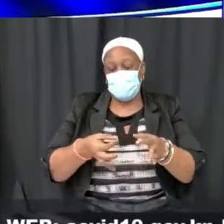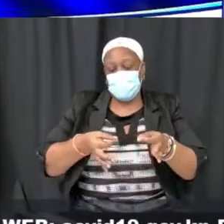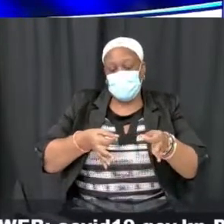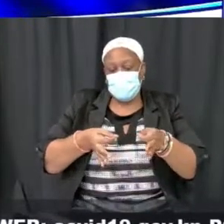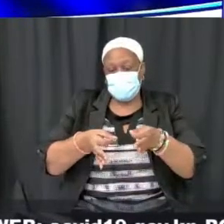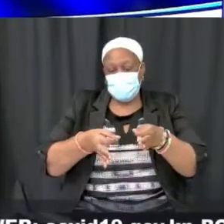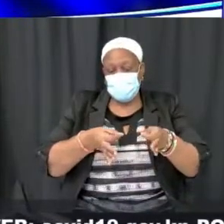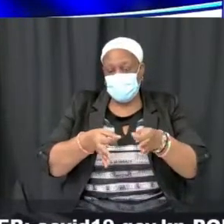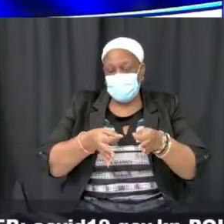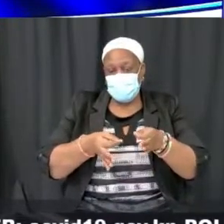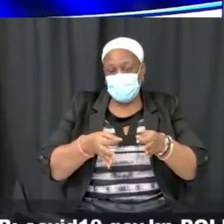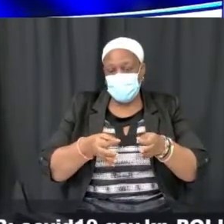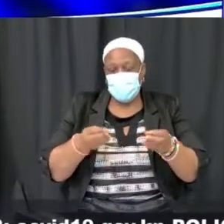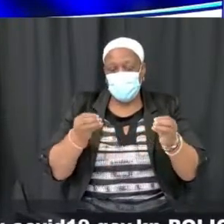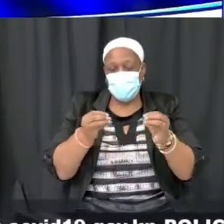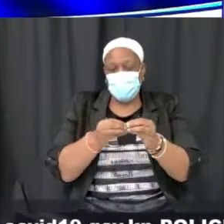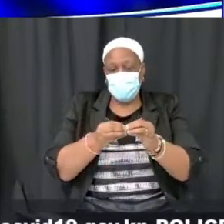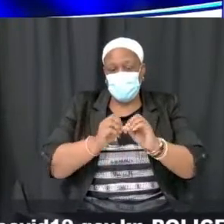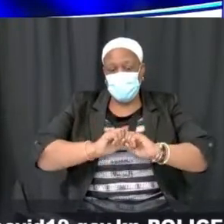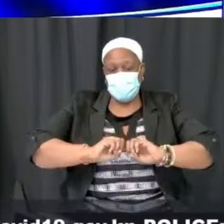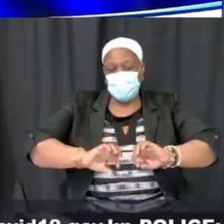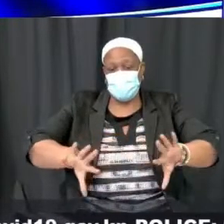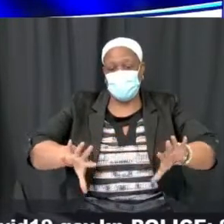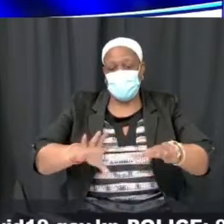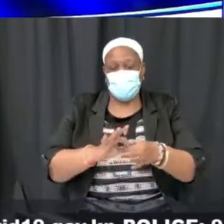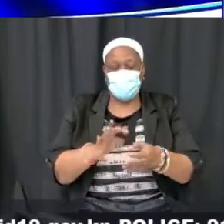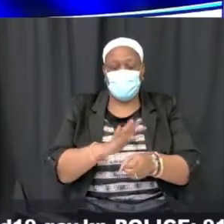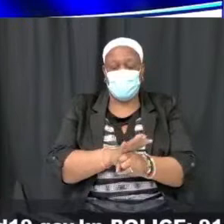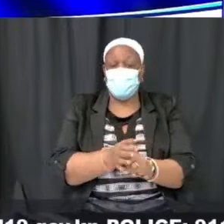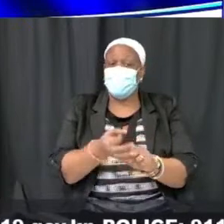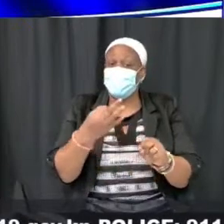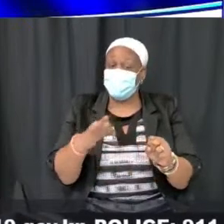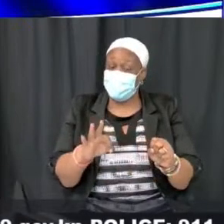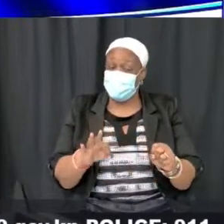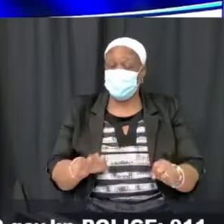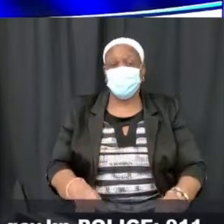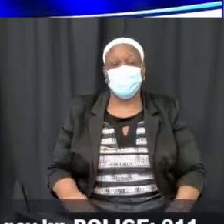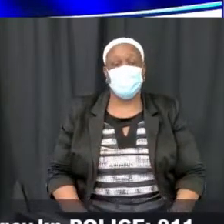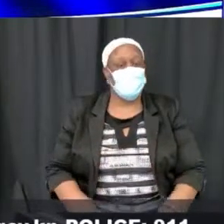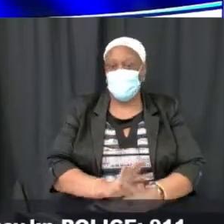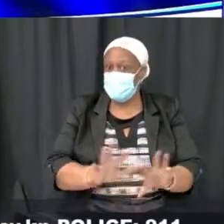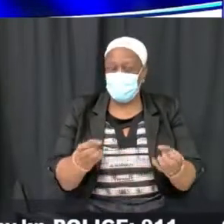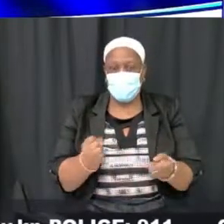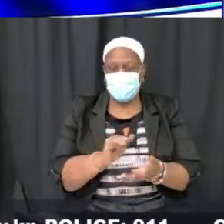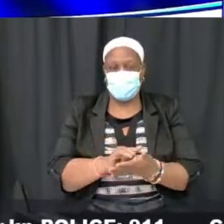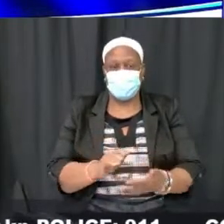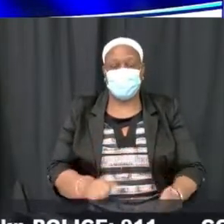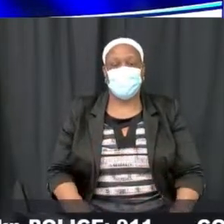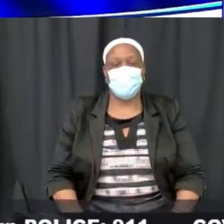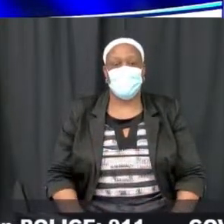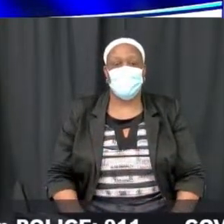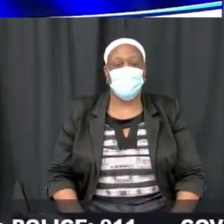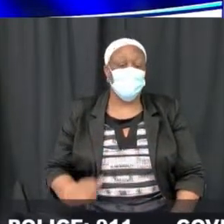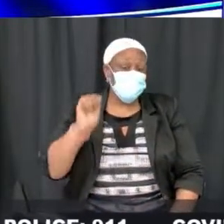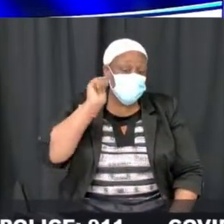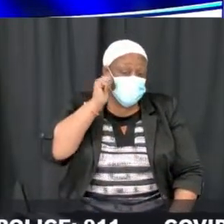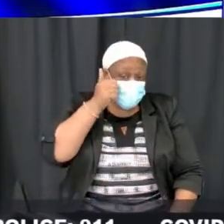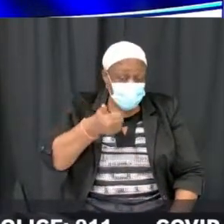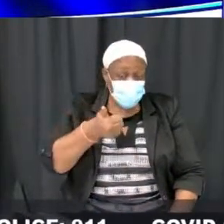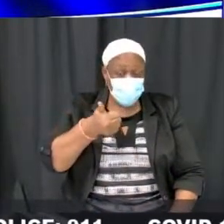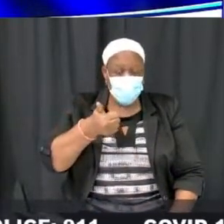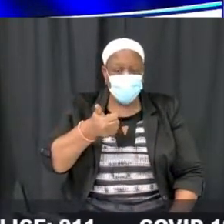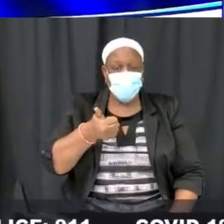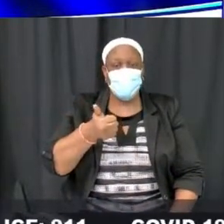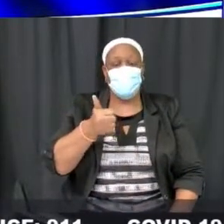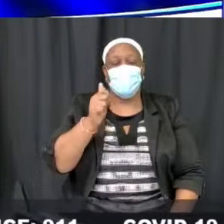of the COVID-19 virus. As we are all well aware, tomorrow, Thursday 8th,